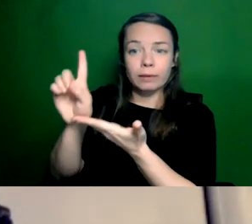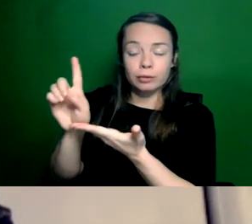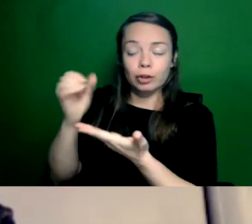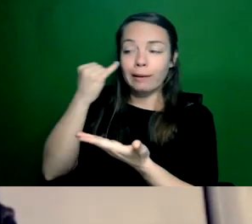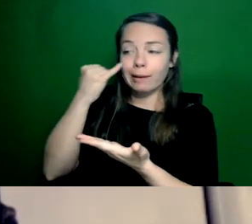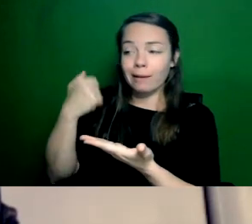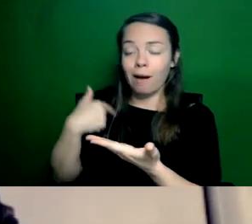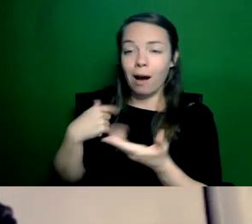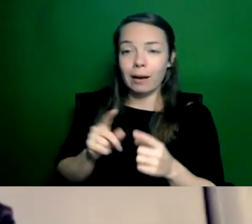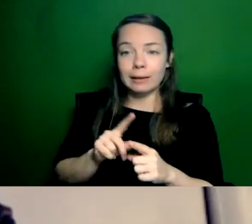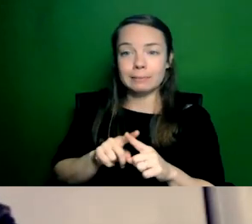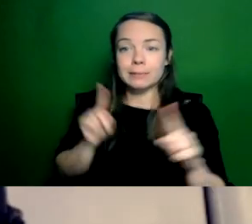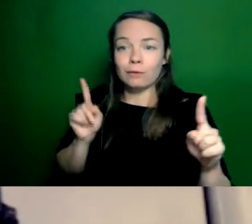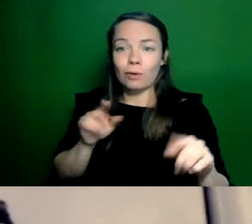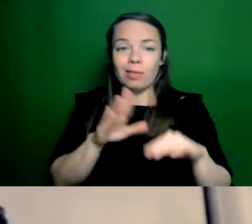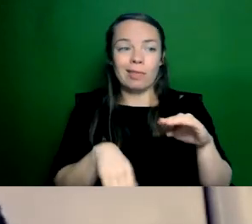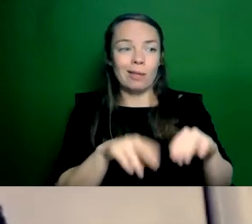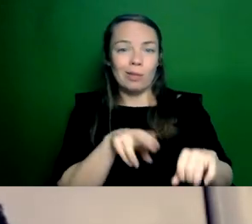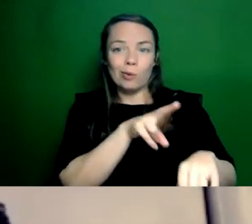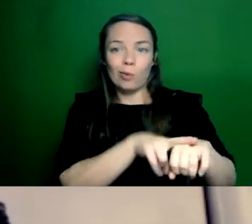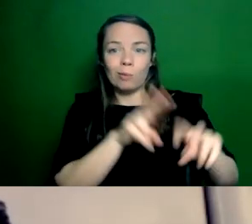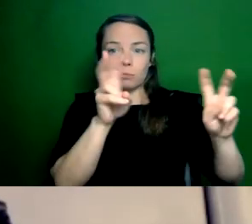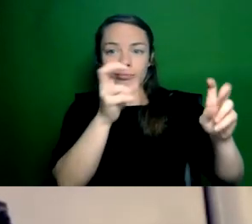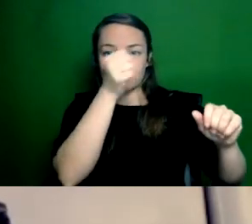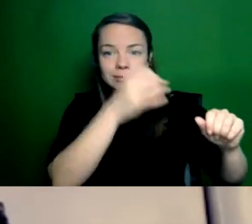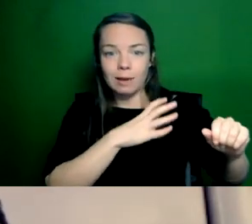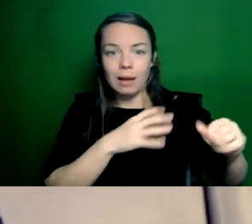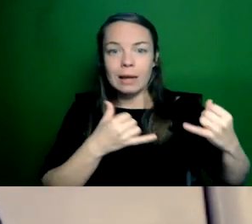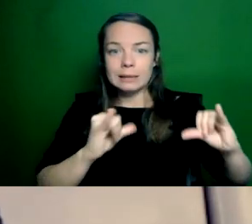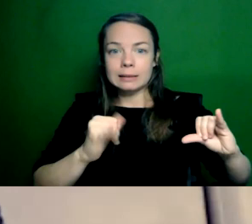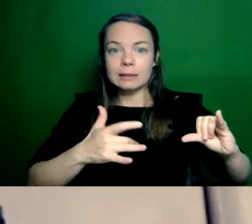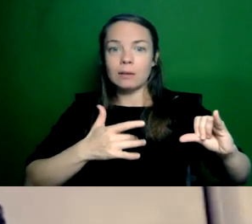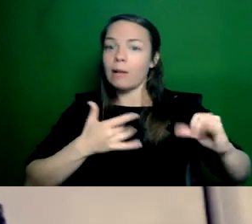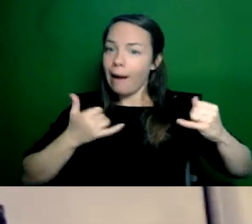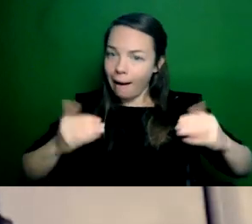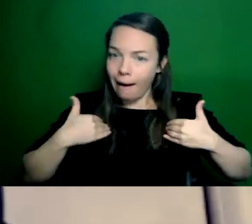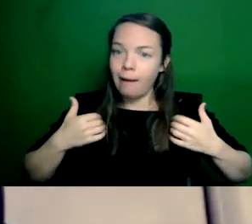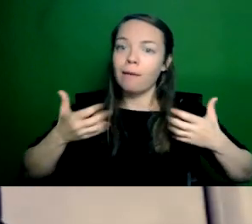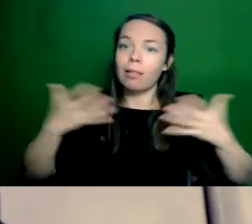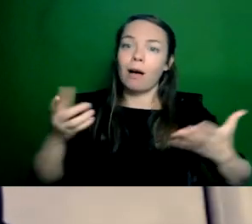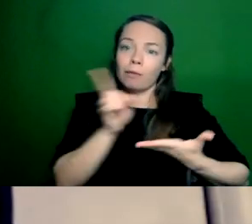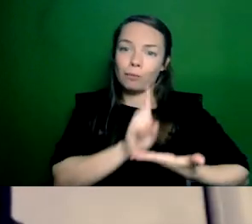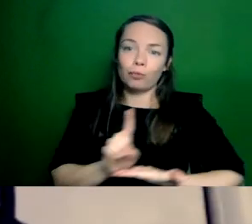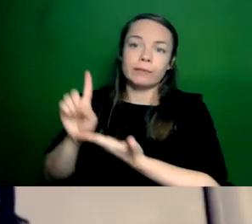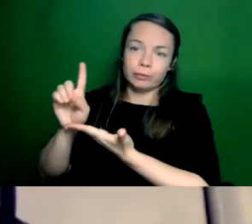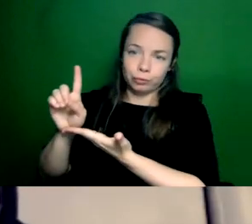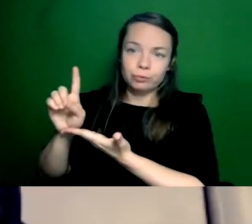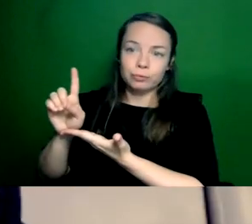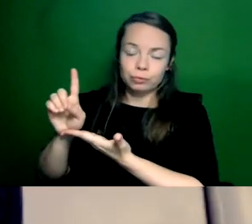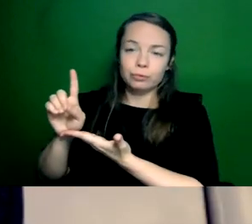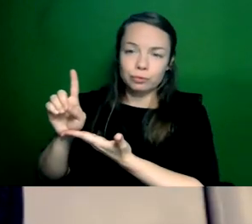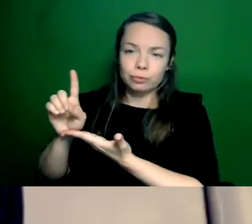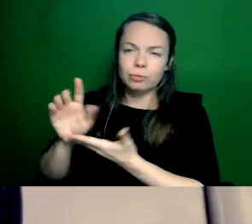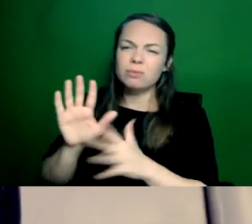norms, I still retain and carry with me a ton of privilege. So how do we engage